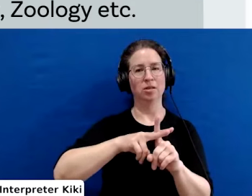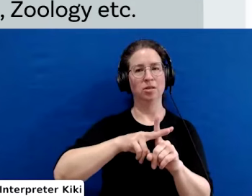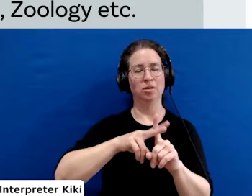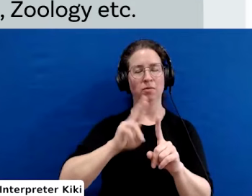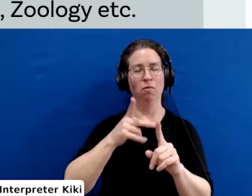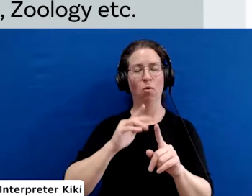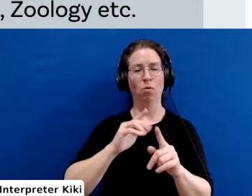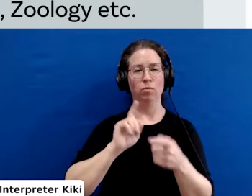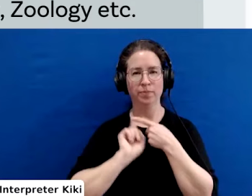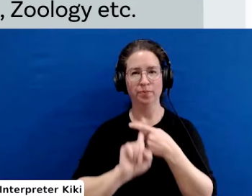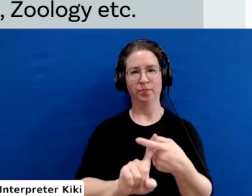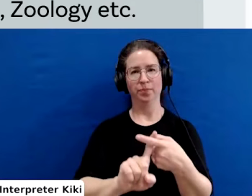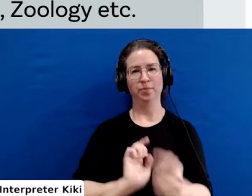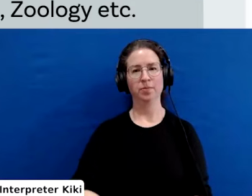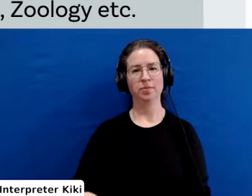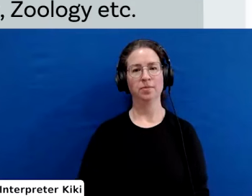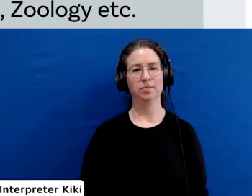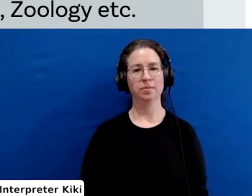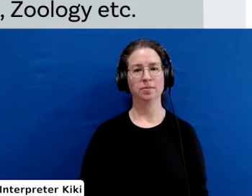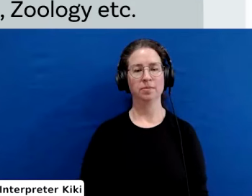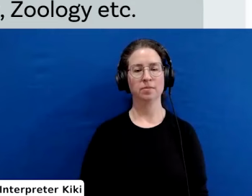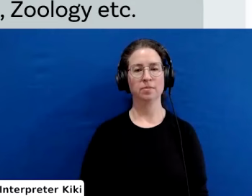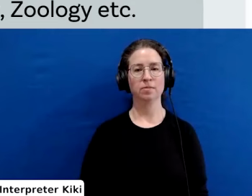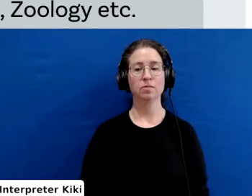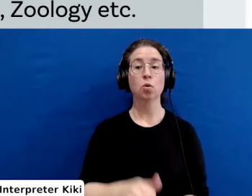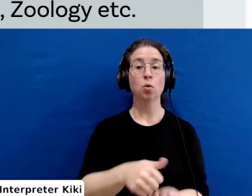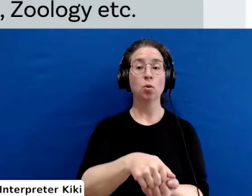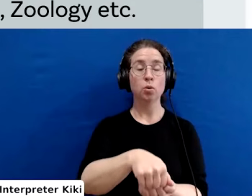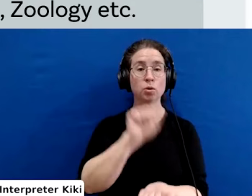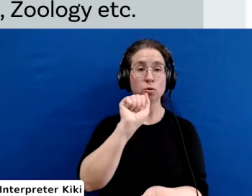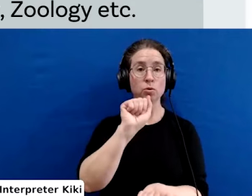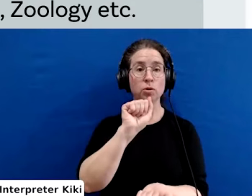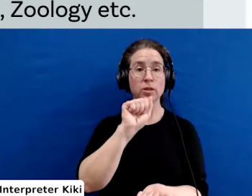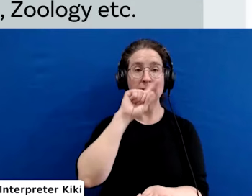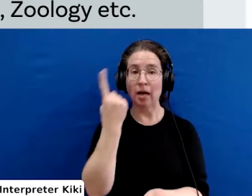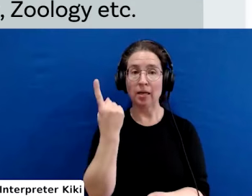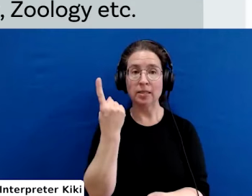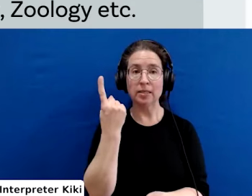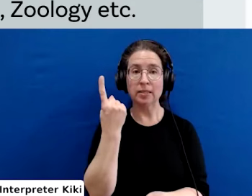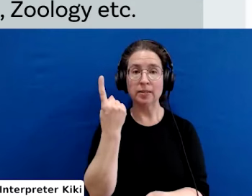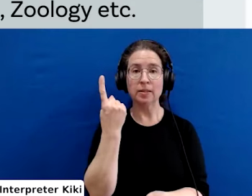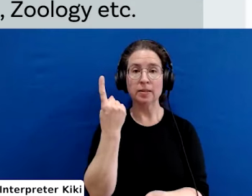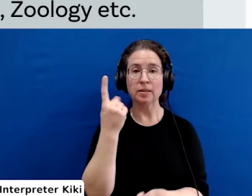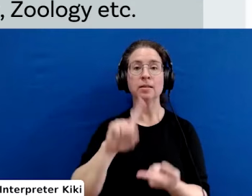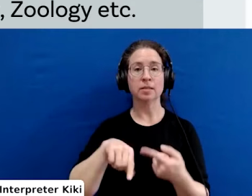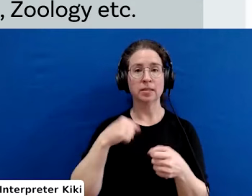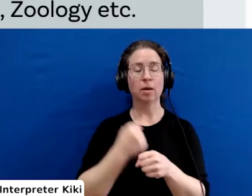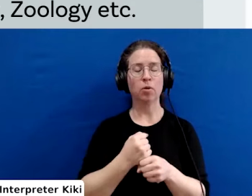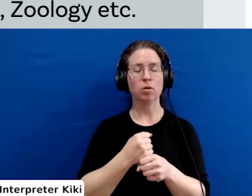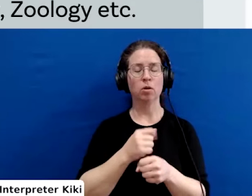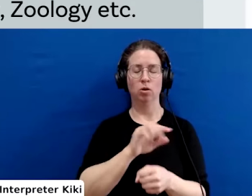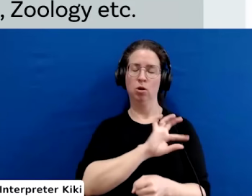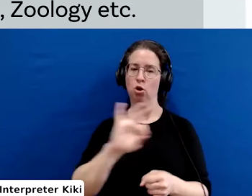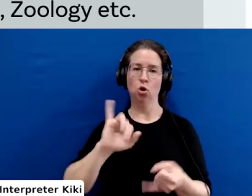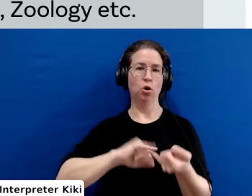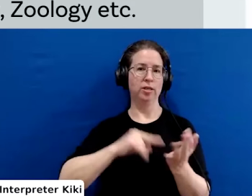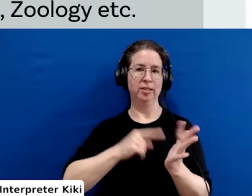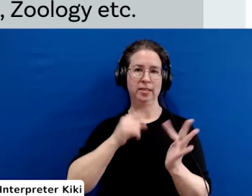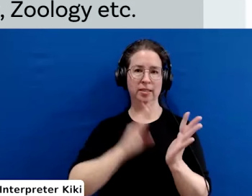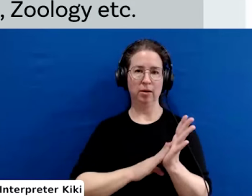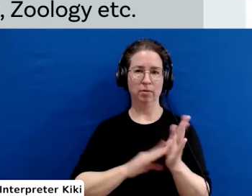assessment. So degrees that are not eligible would consider non-STEM degrees such as